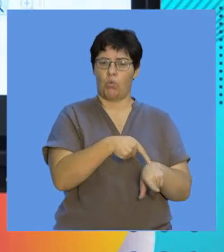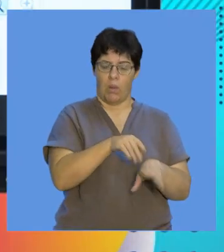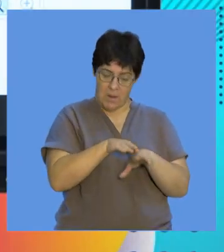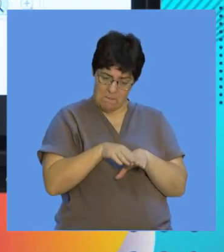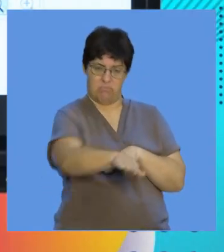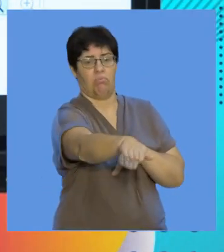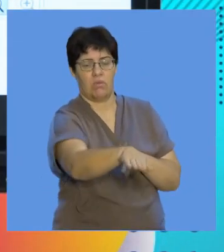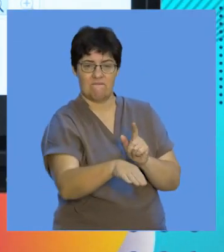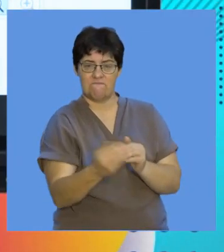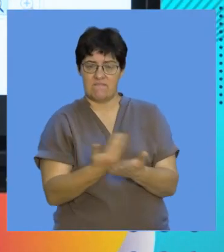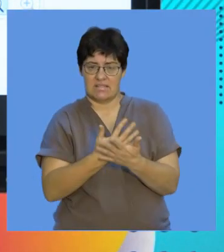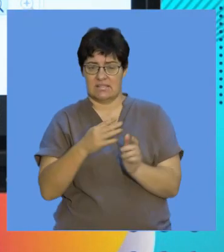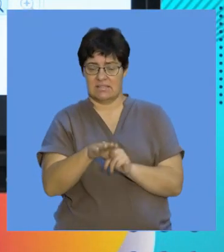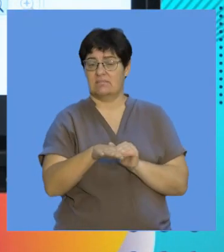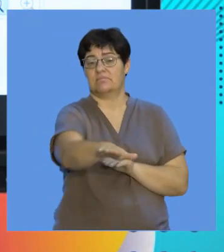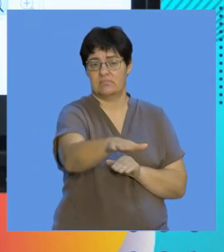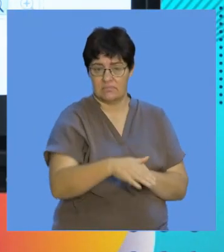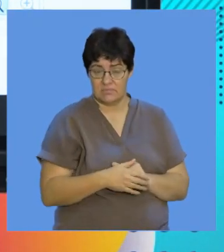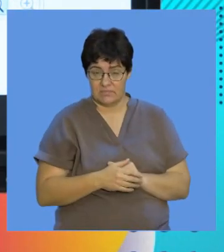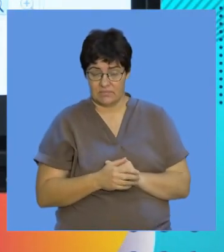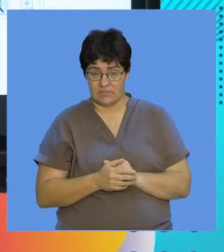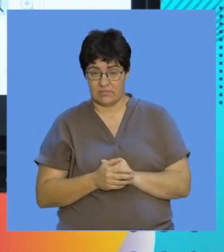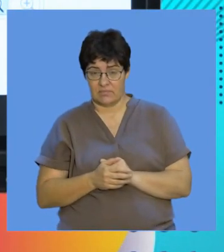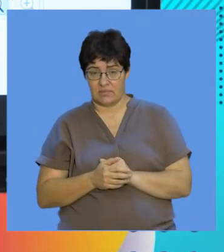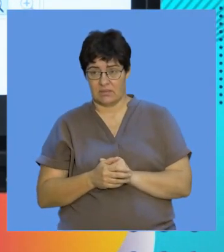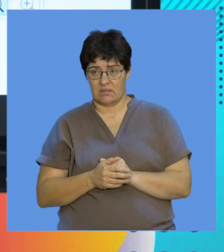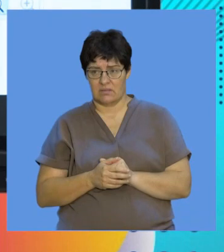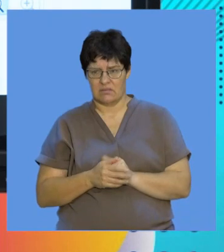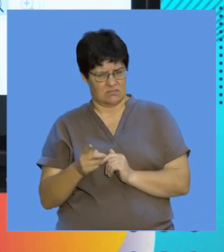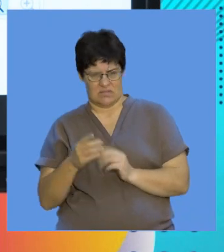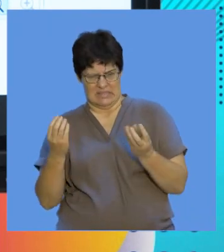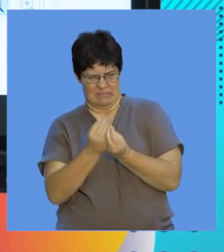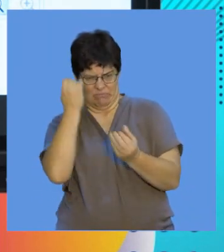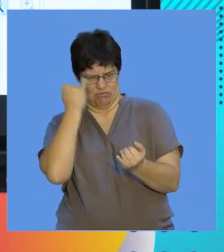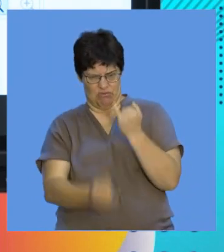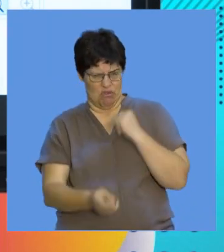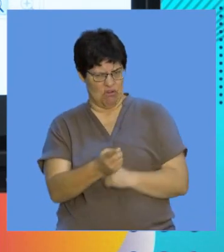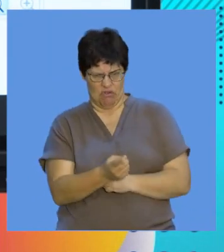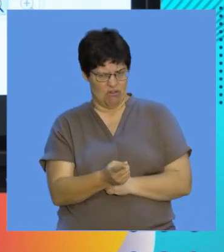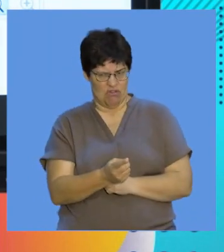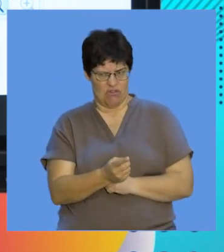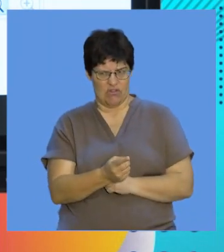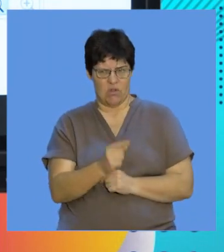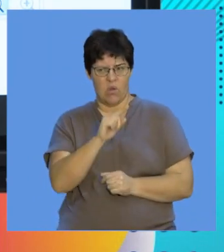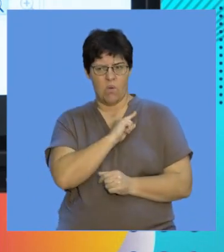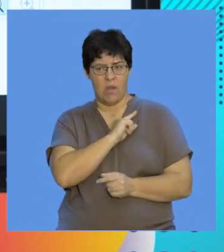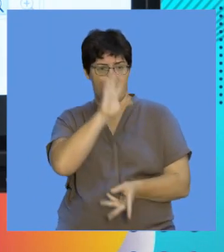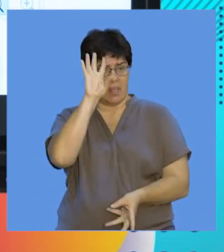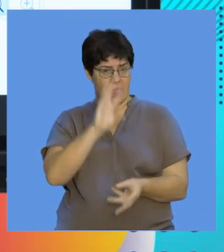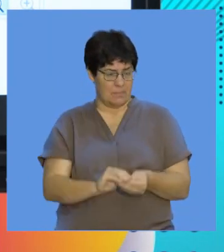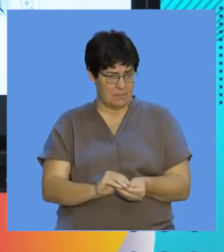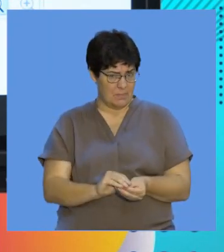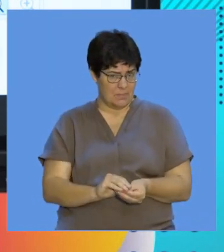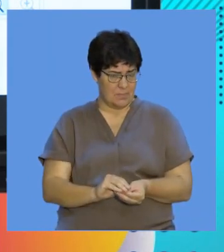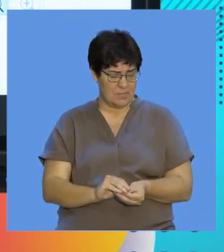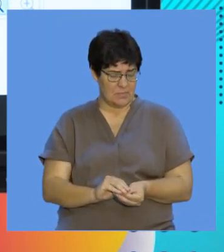faster. Now you're going to tell me, Tracy, something's gone wrong. Because if I add these two together